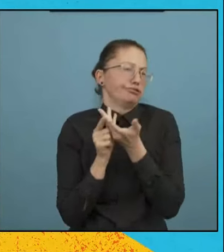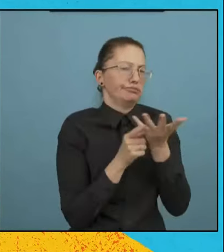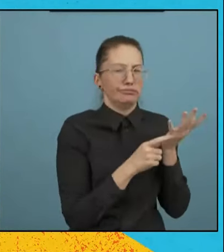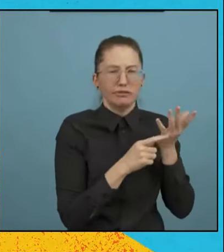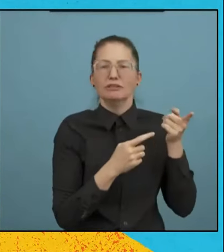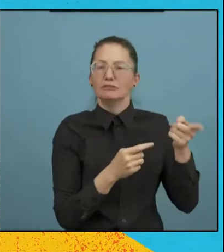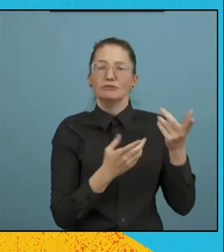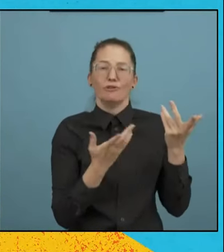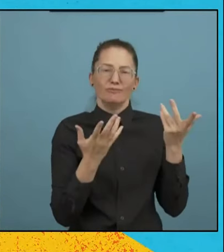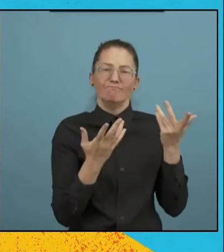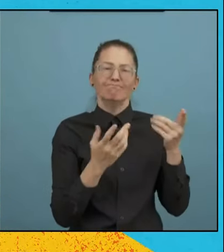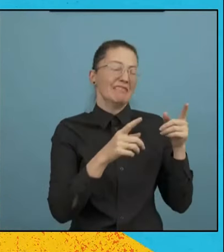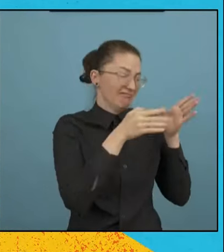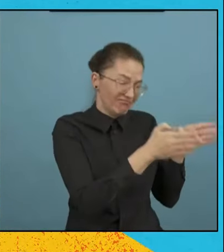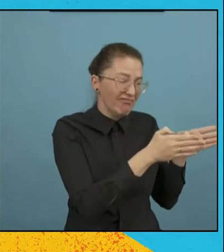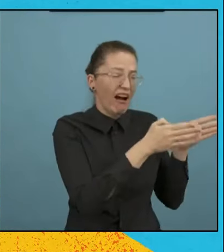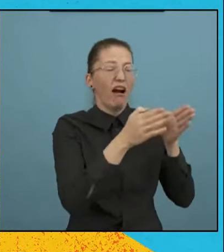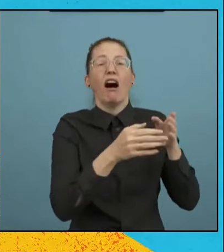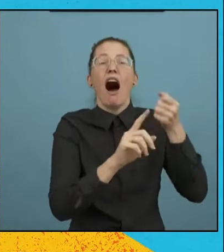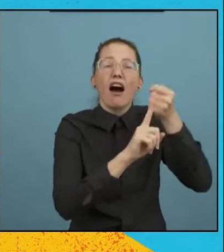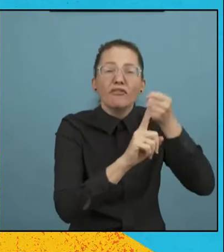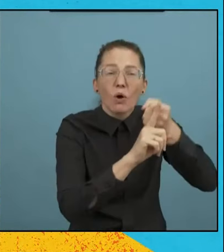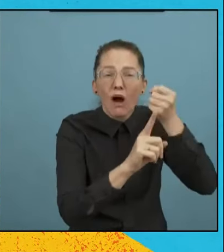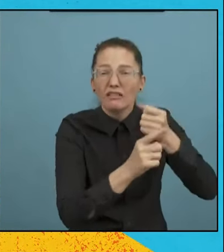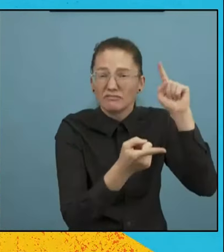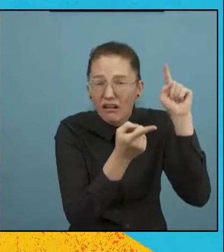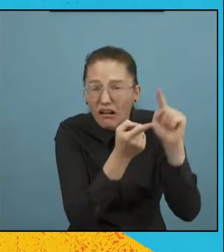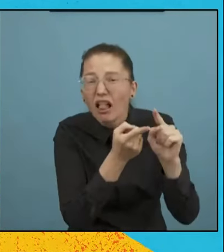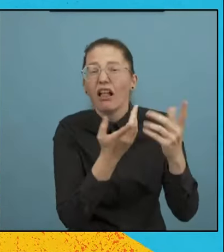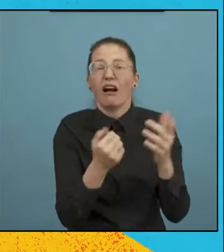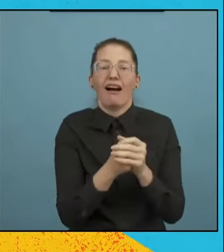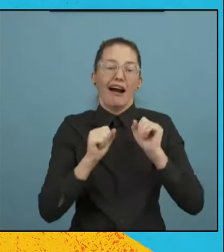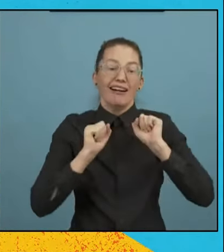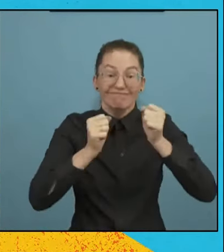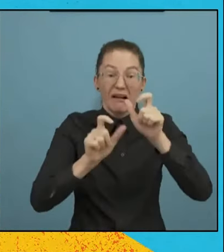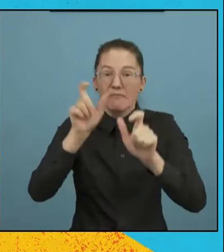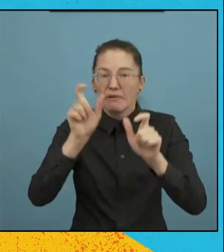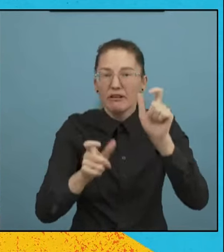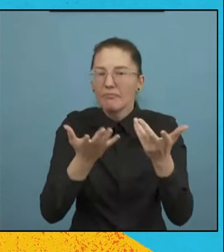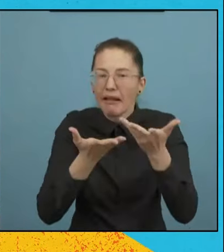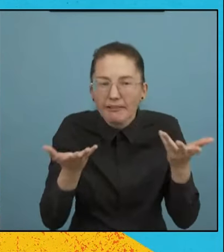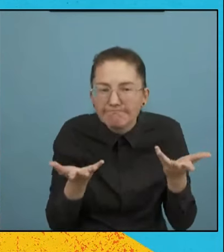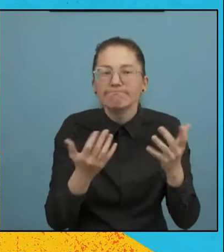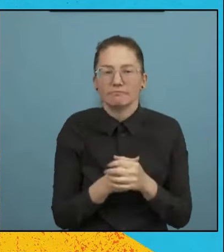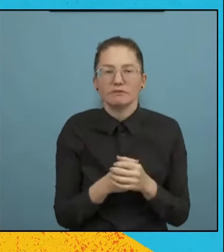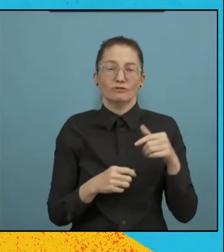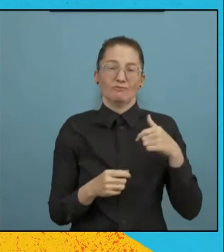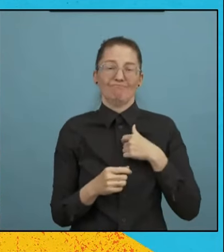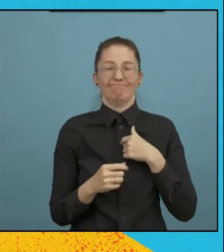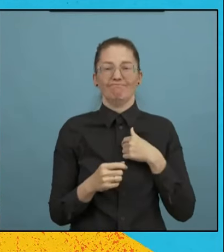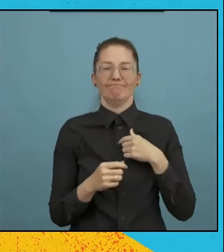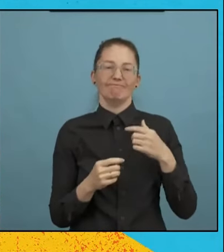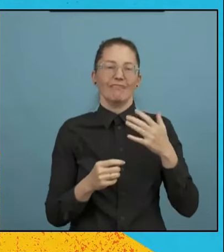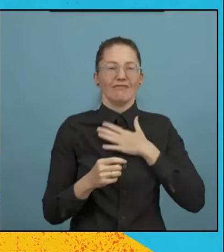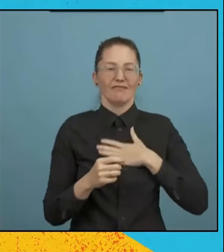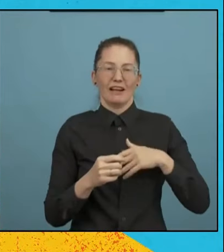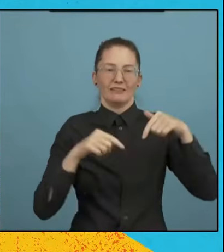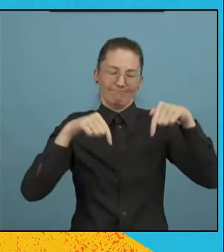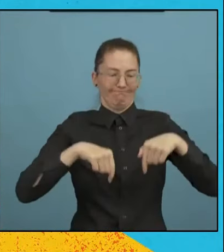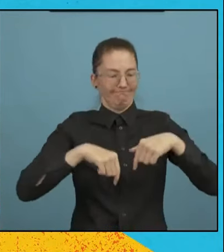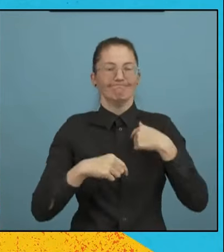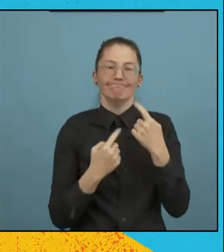hand that young people have been dealt with, they are working tirelessly at the front lines, driving efforts towards job